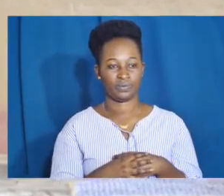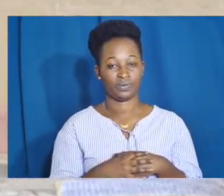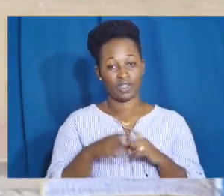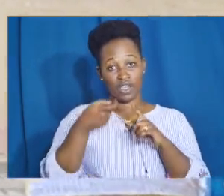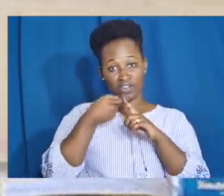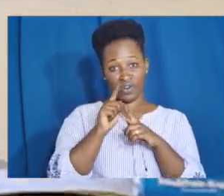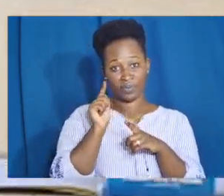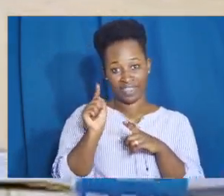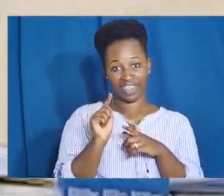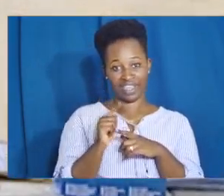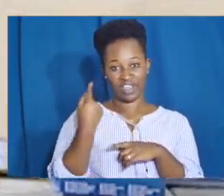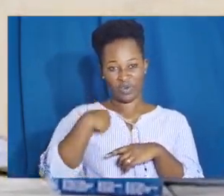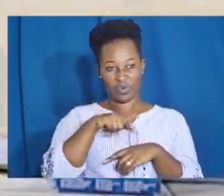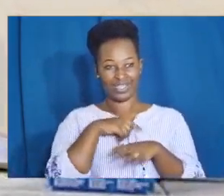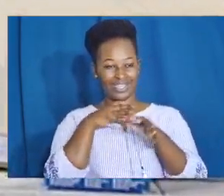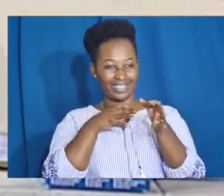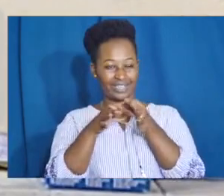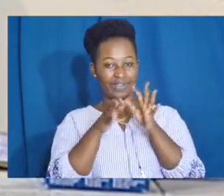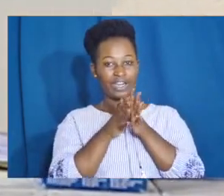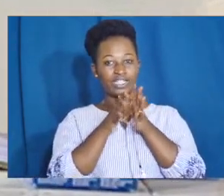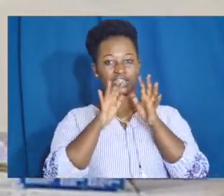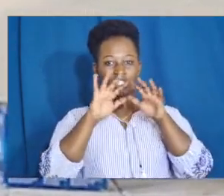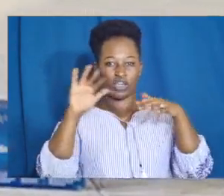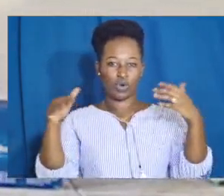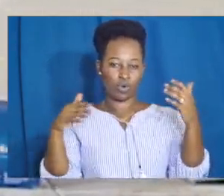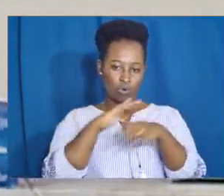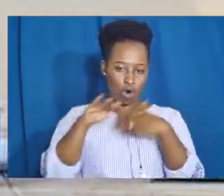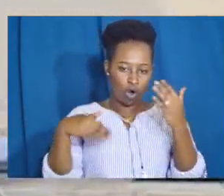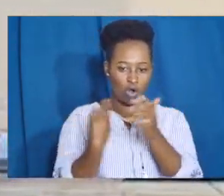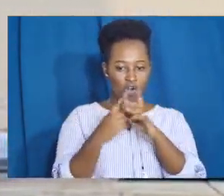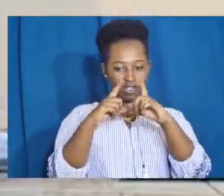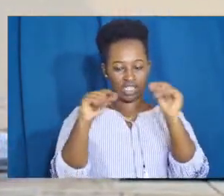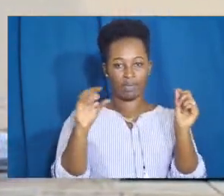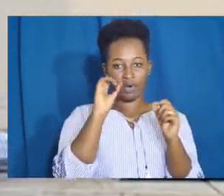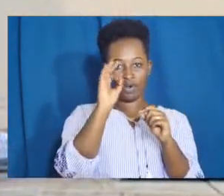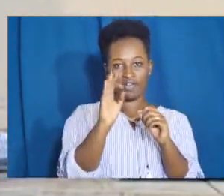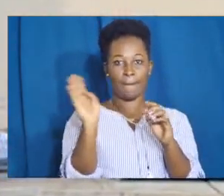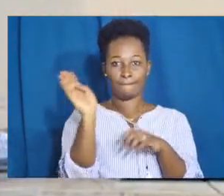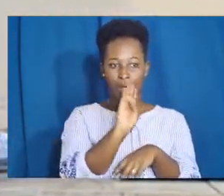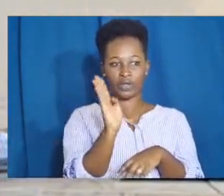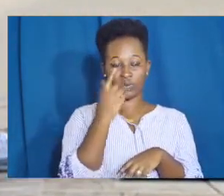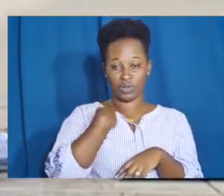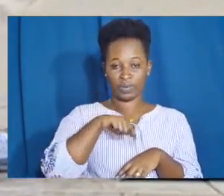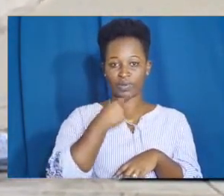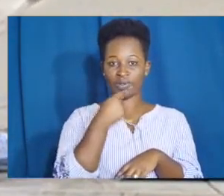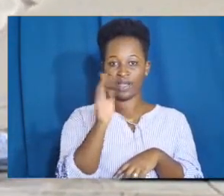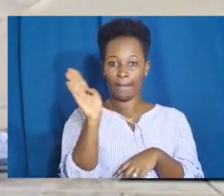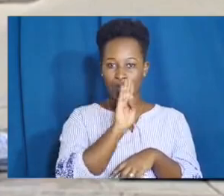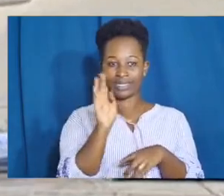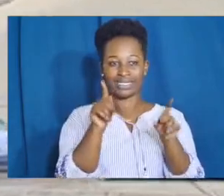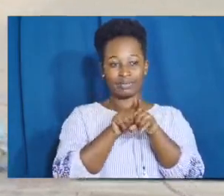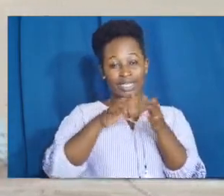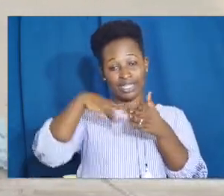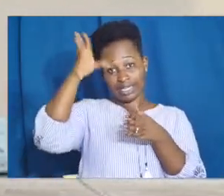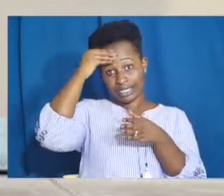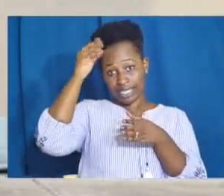From there, we defined the whole term of biology, where we said that biology is the study